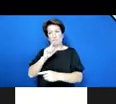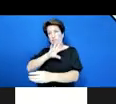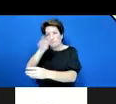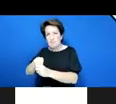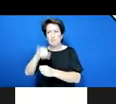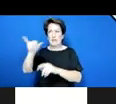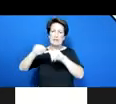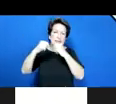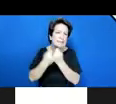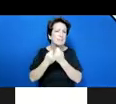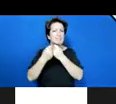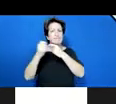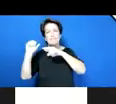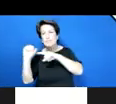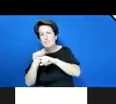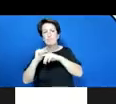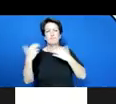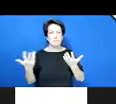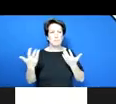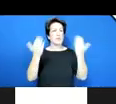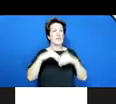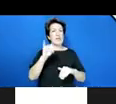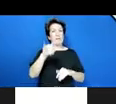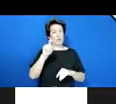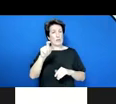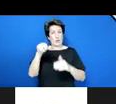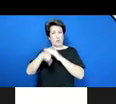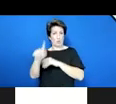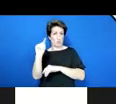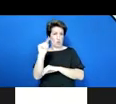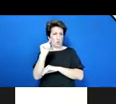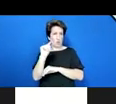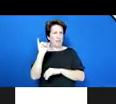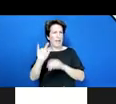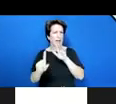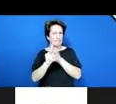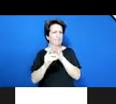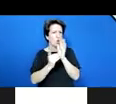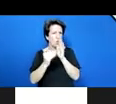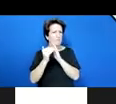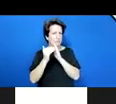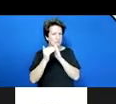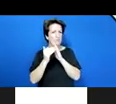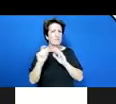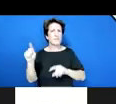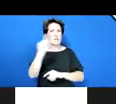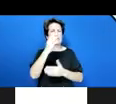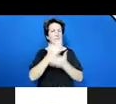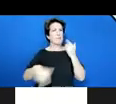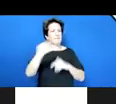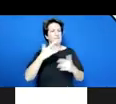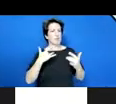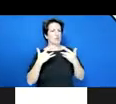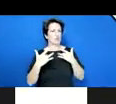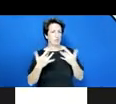Also, if you are entering the space to access a washroom, which I know is something that's come up quite a lot, as there has been some concern among